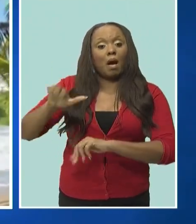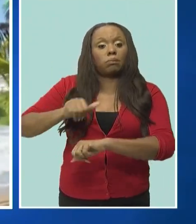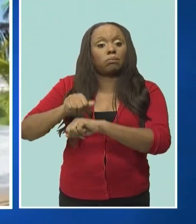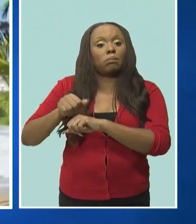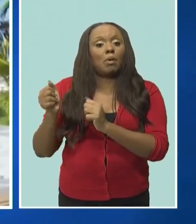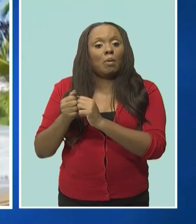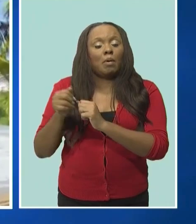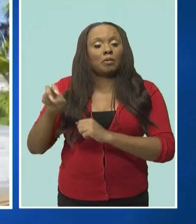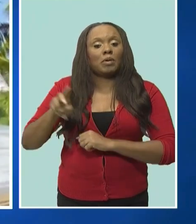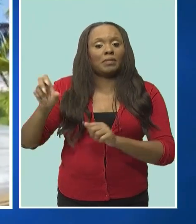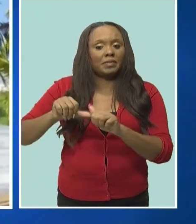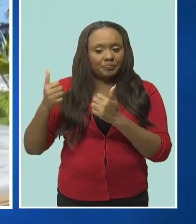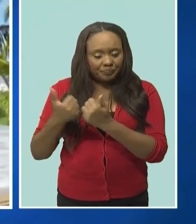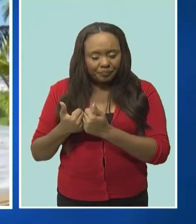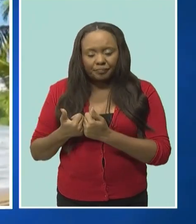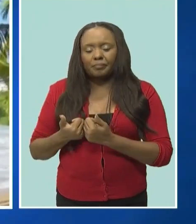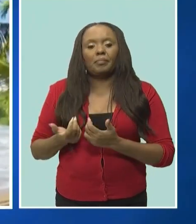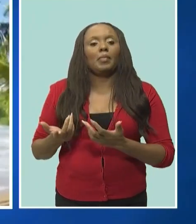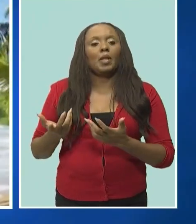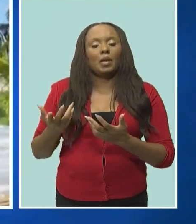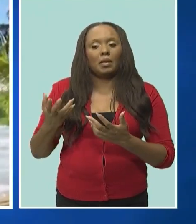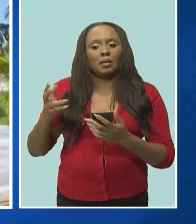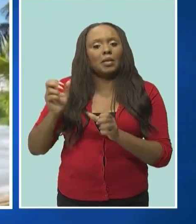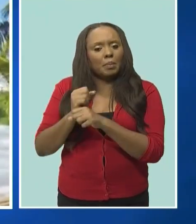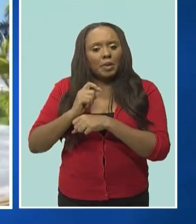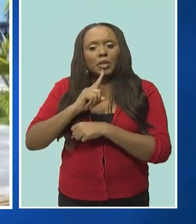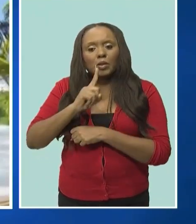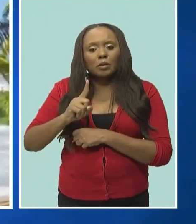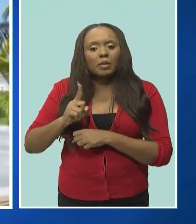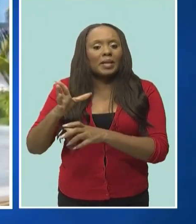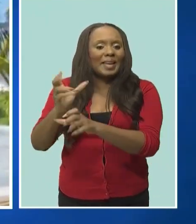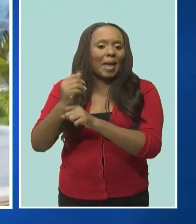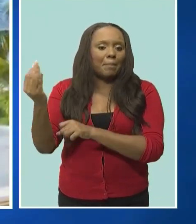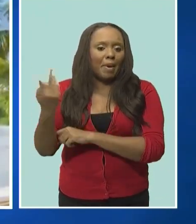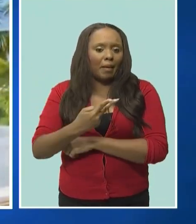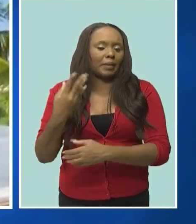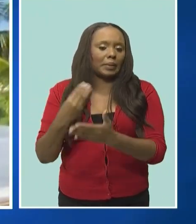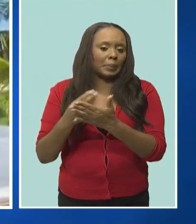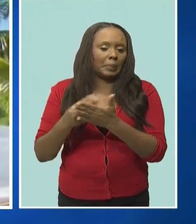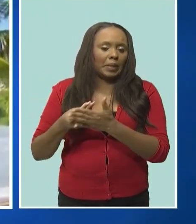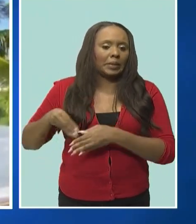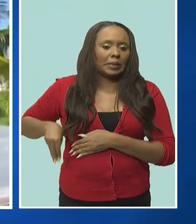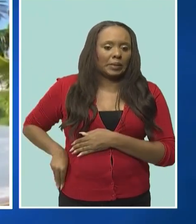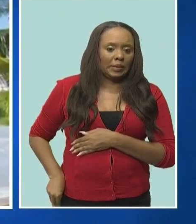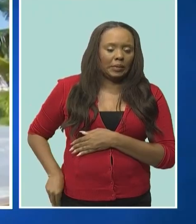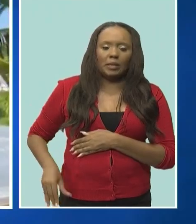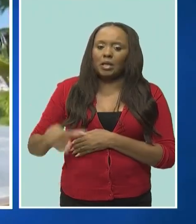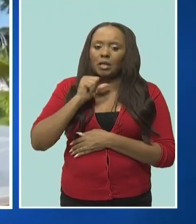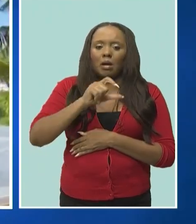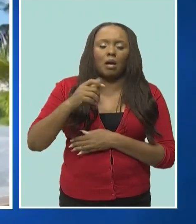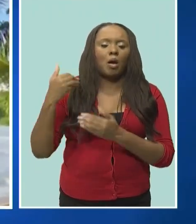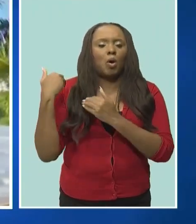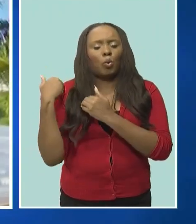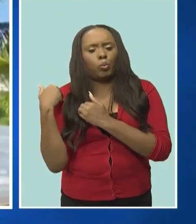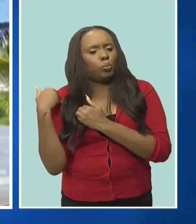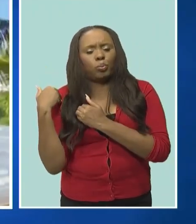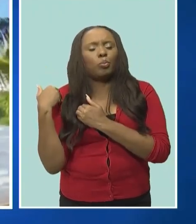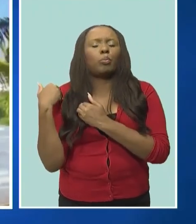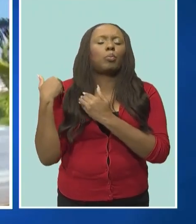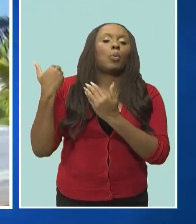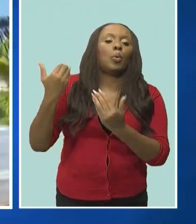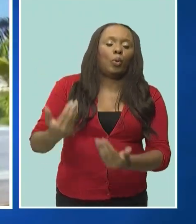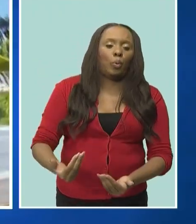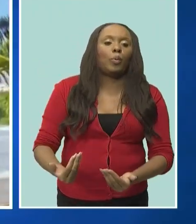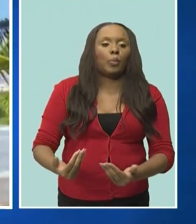to cancel their trips and to make sure they got a refund and basically, just take that load and burden off of them. So we're finding now that